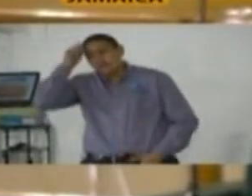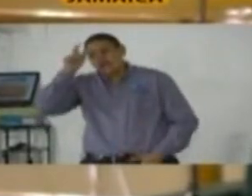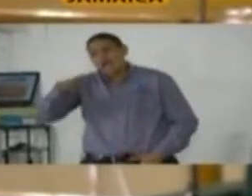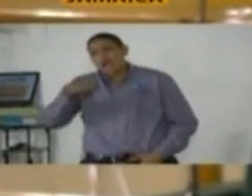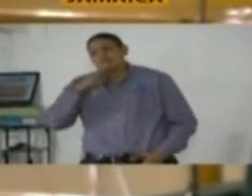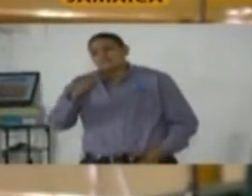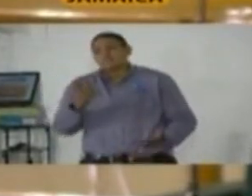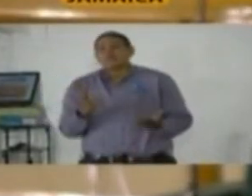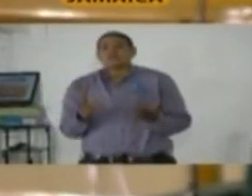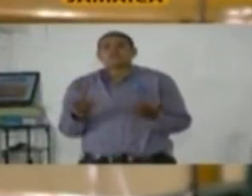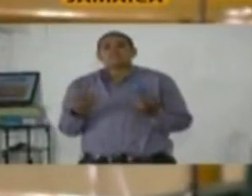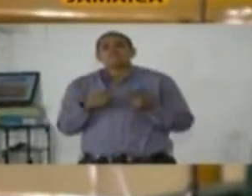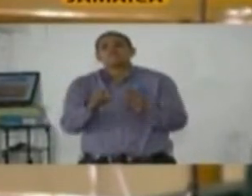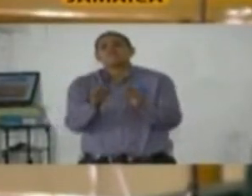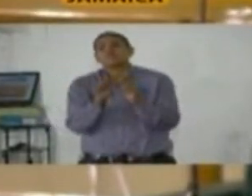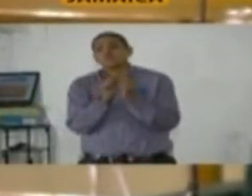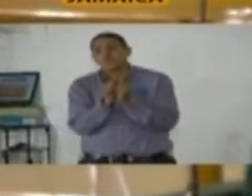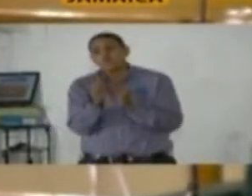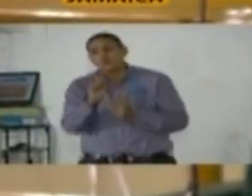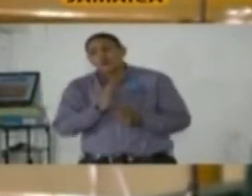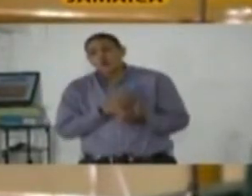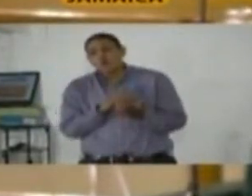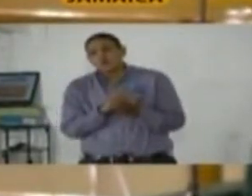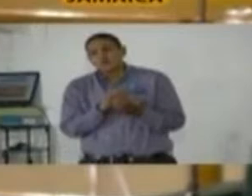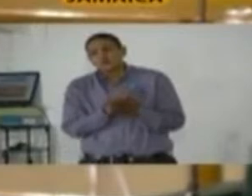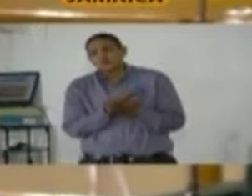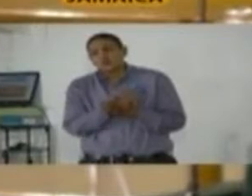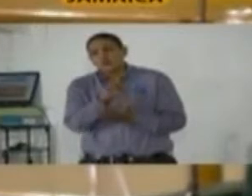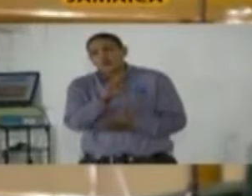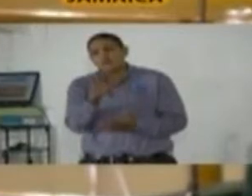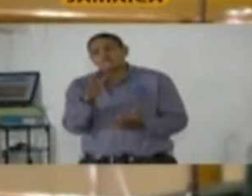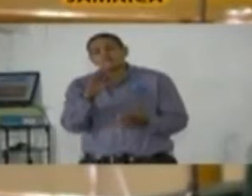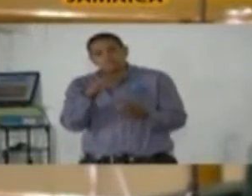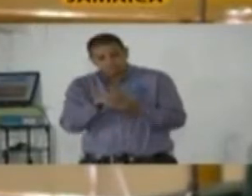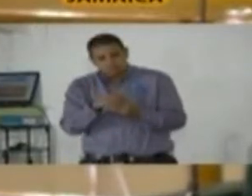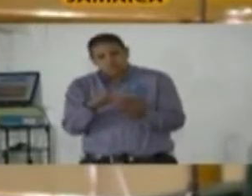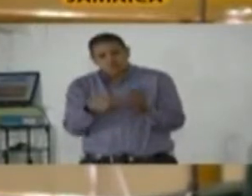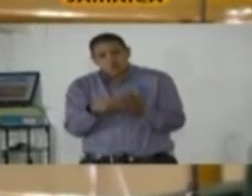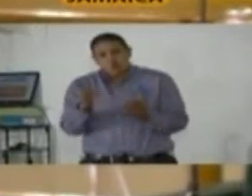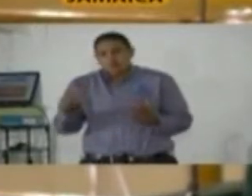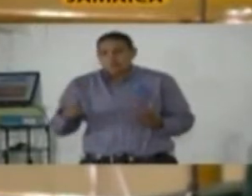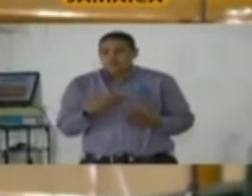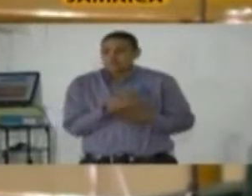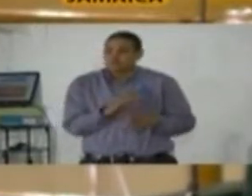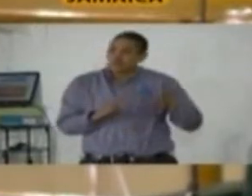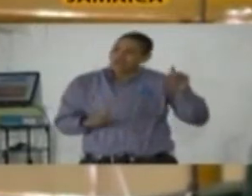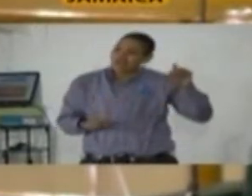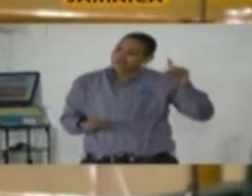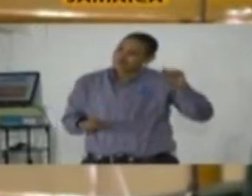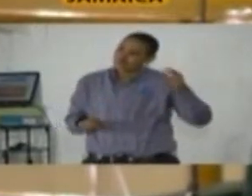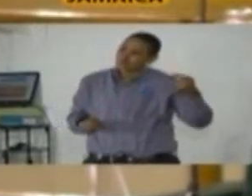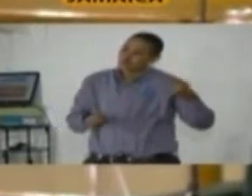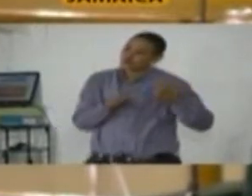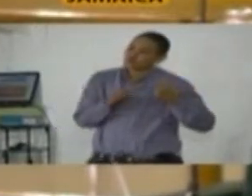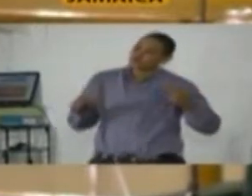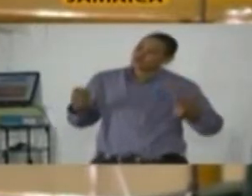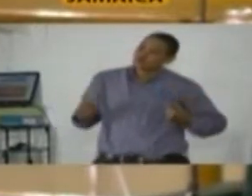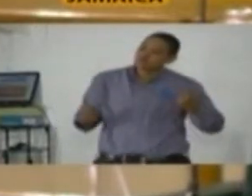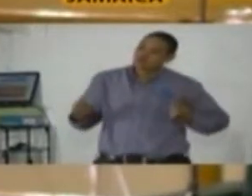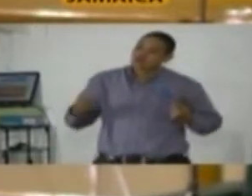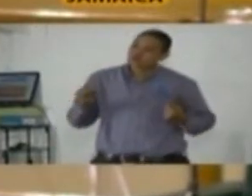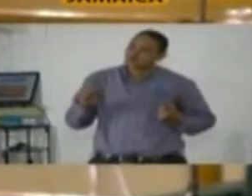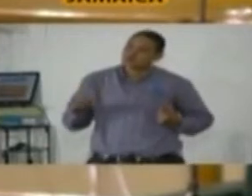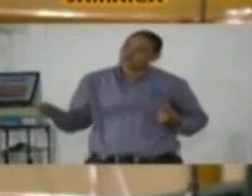fundamental shift for which our schools have to play an enormous role. Between April 2021 and March 2022,